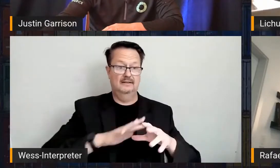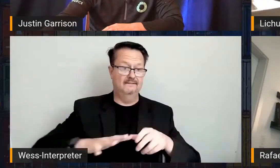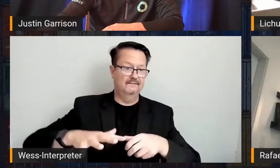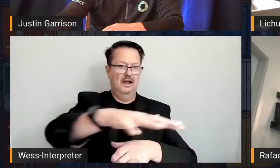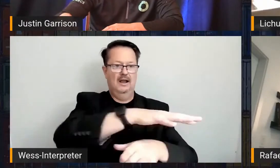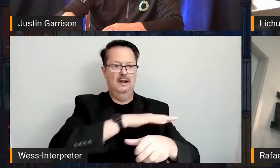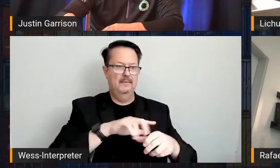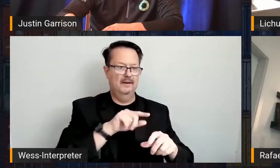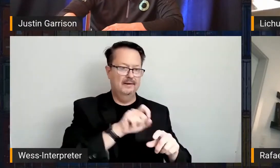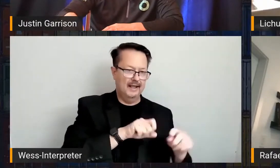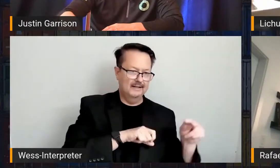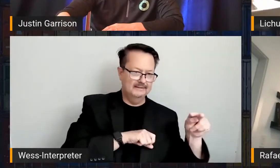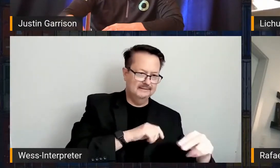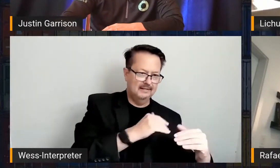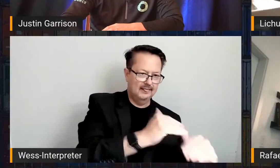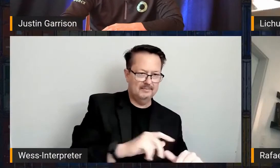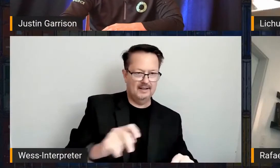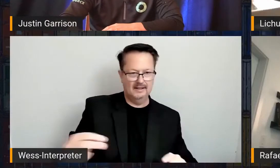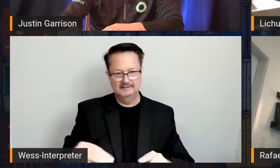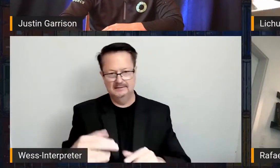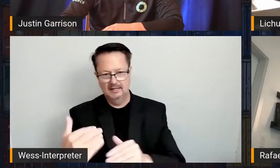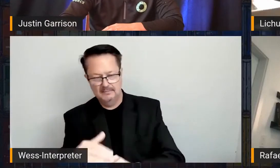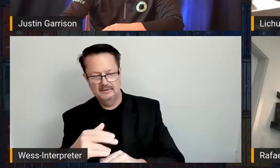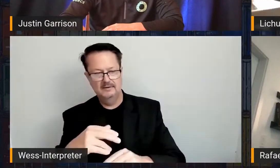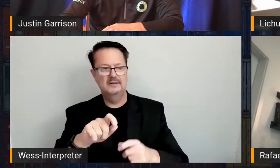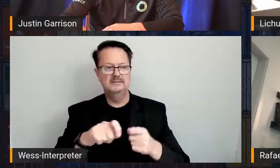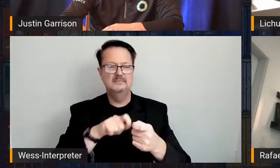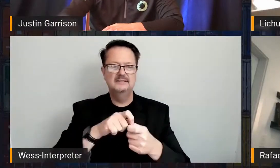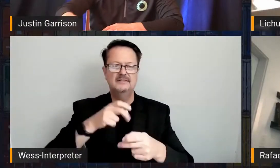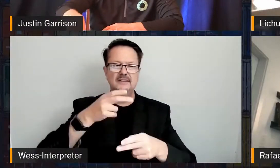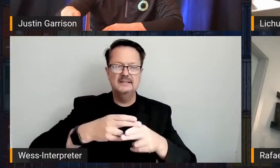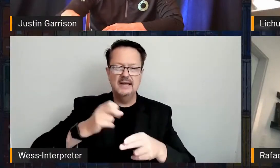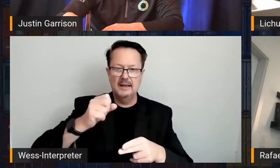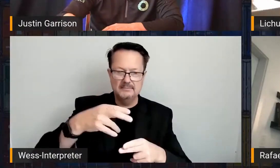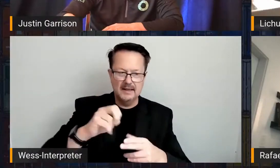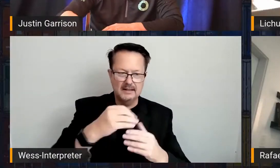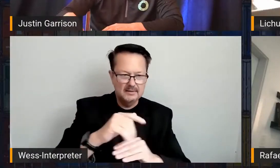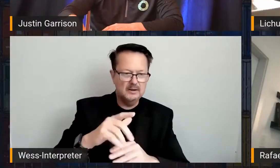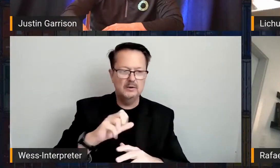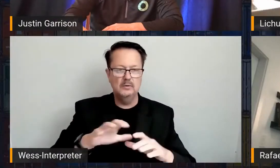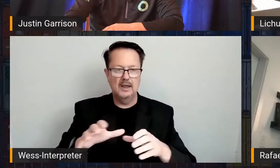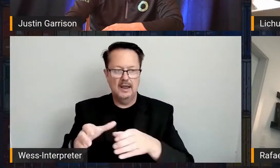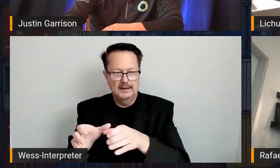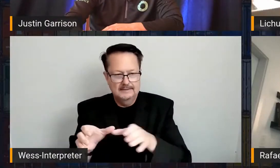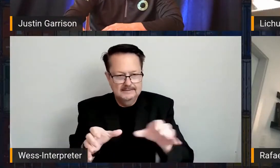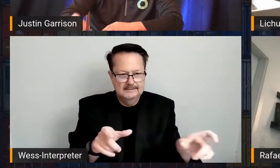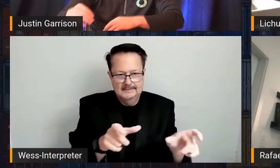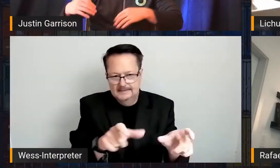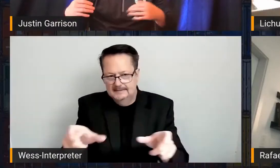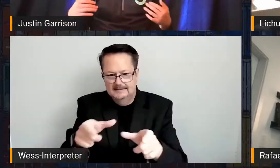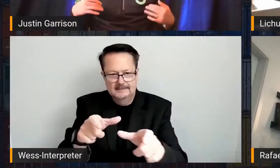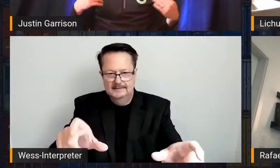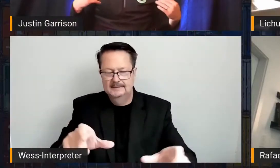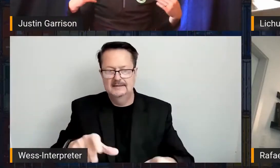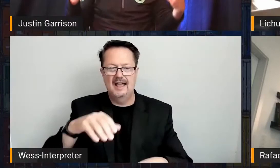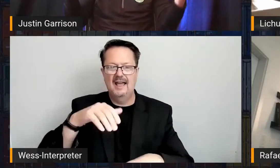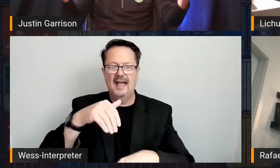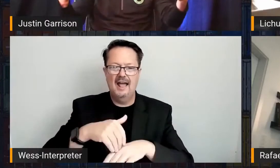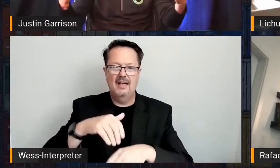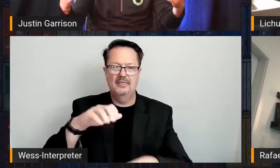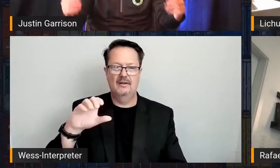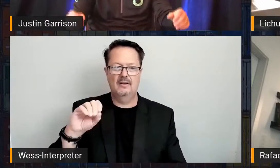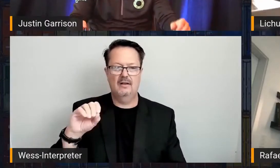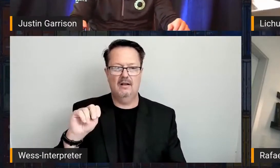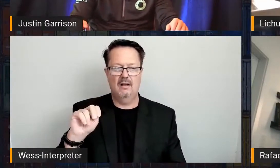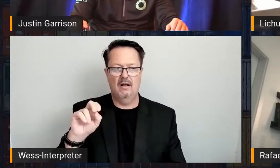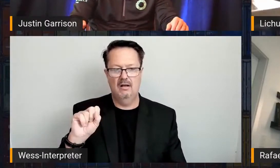certain clusters or specific namespaces within those clusters, you can isolate those things at the console level. And so it's not just anyone